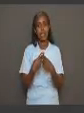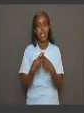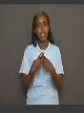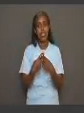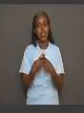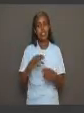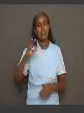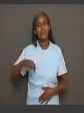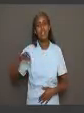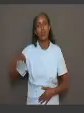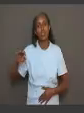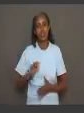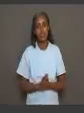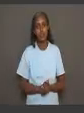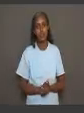their frequency.